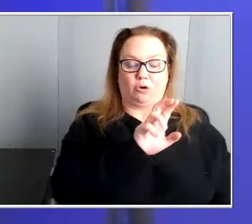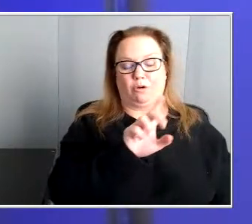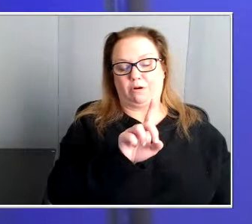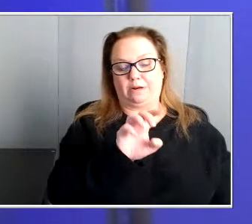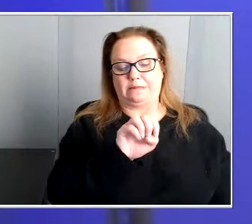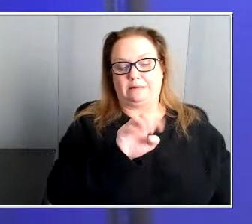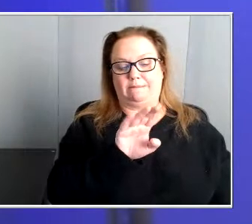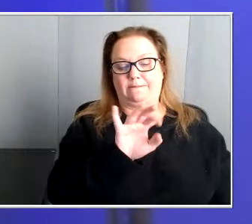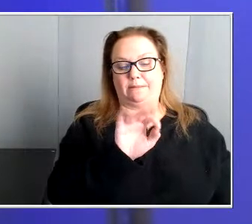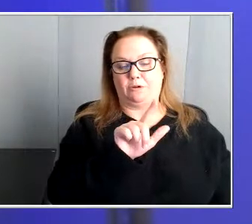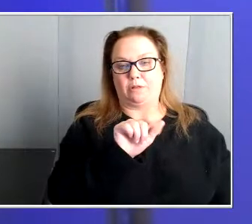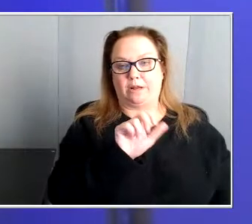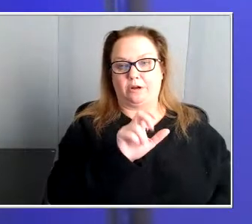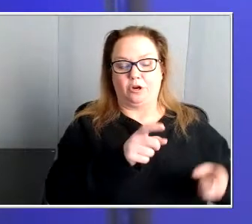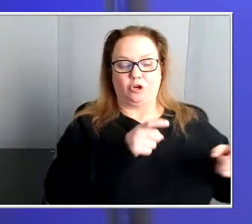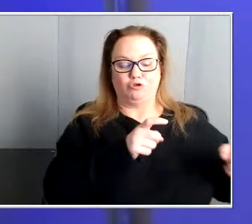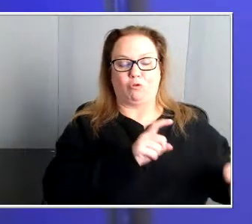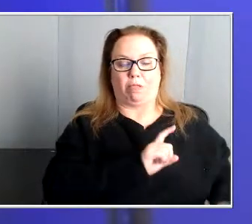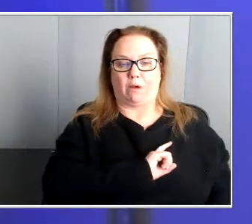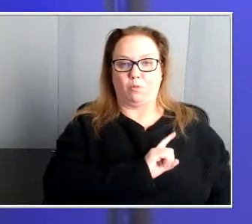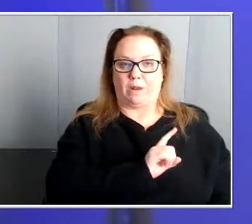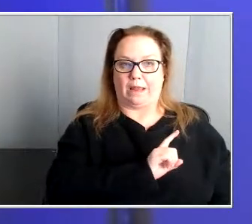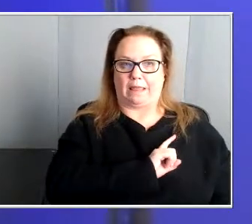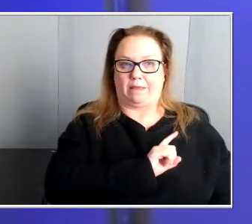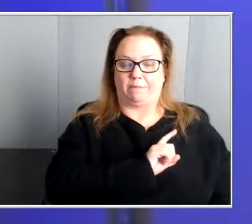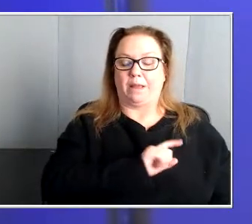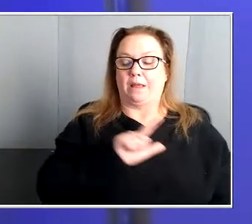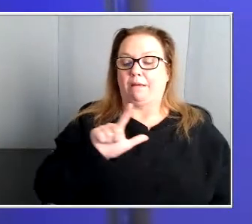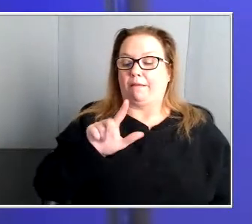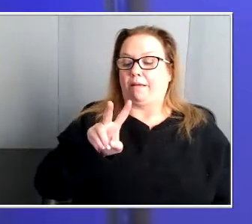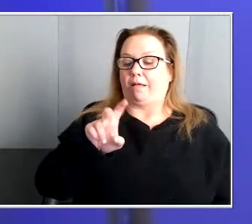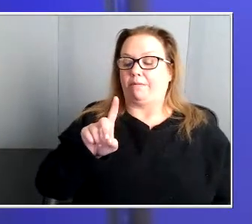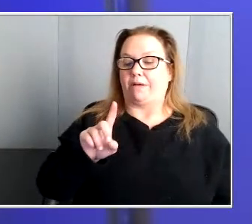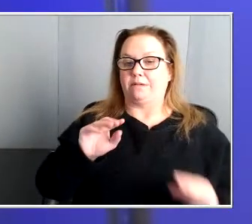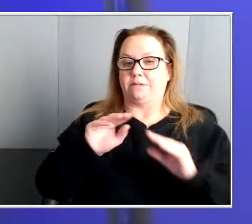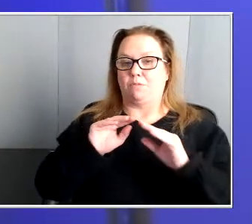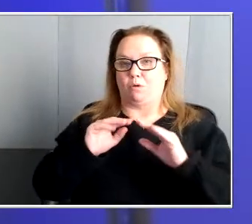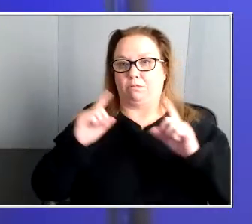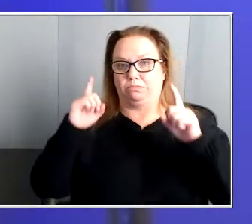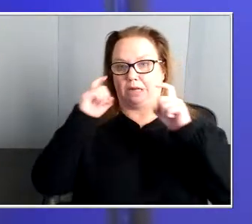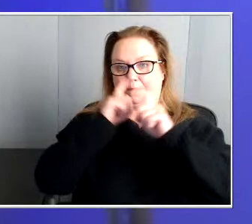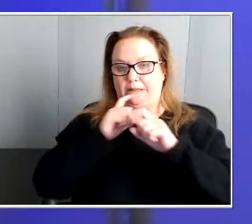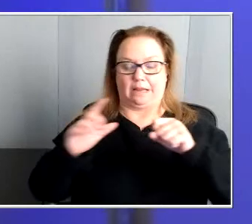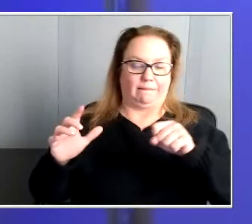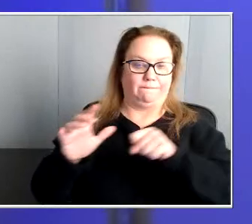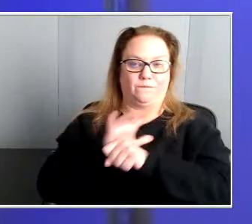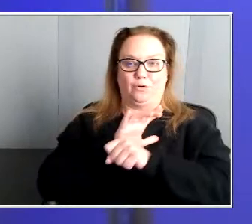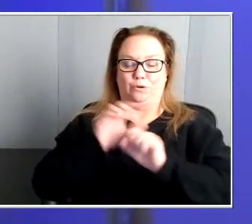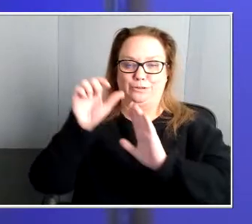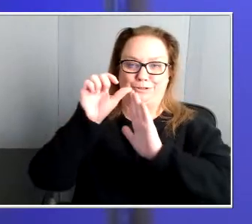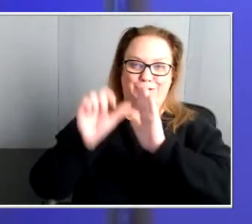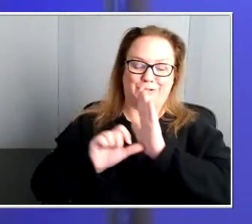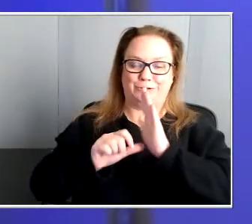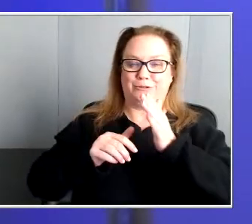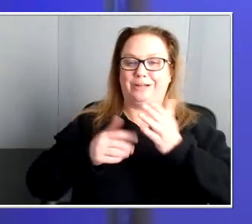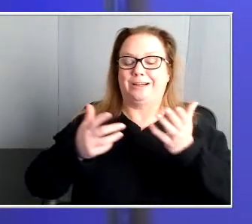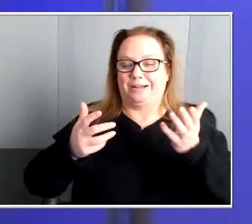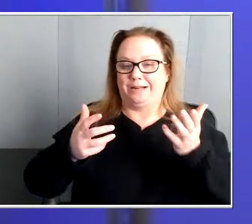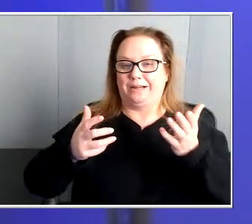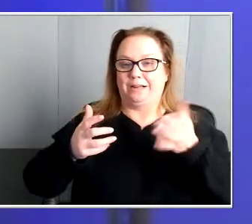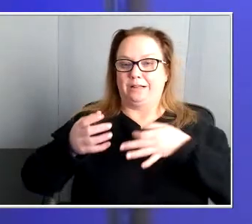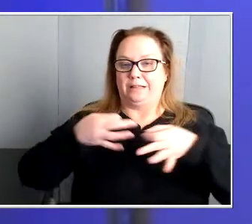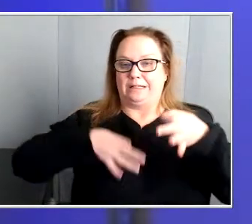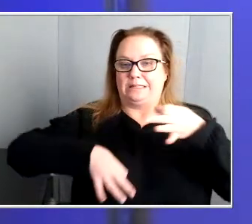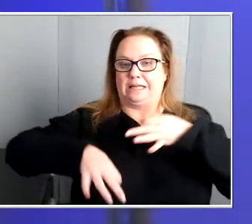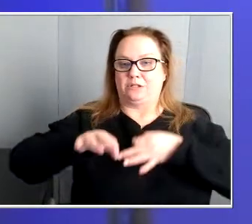to control your rhythm. The LVAD is a much more invasive, full, big surgical procedure that's designed to take over the